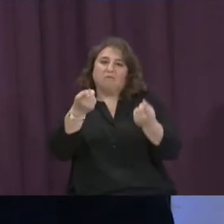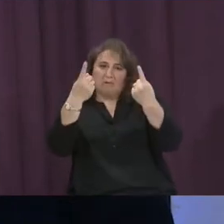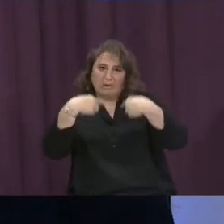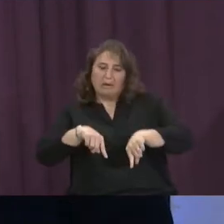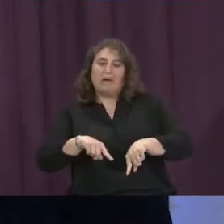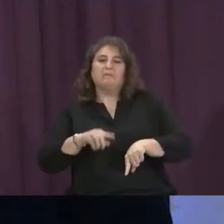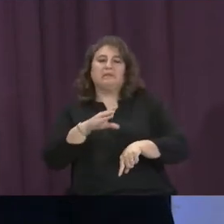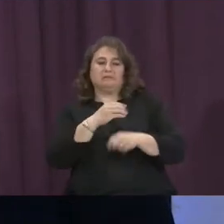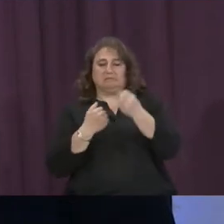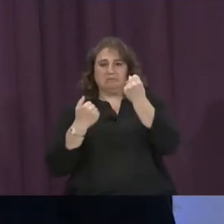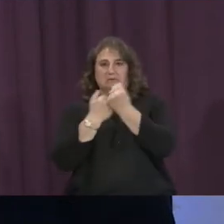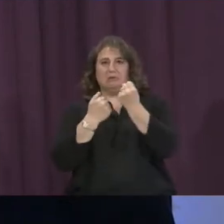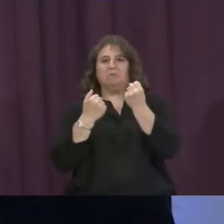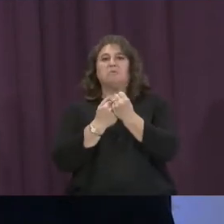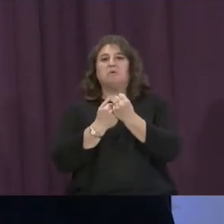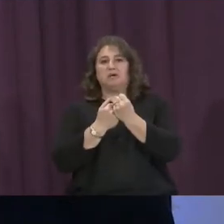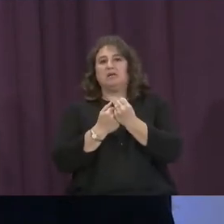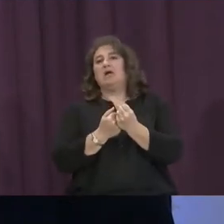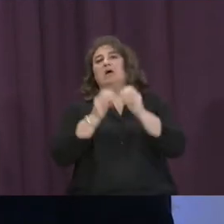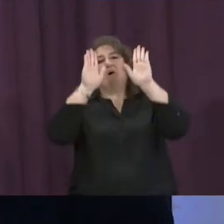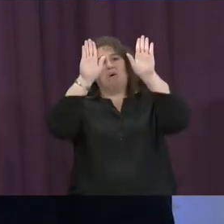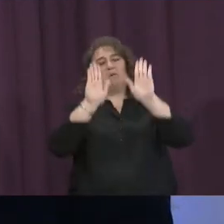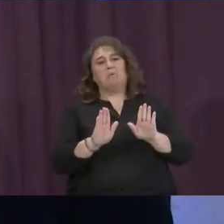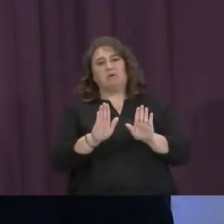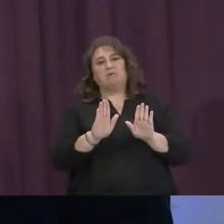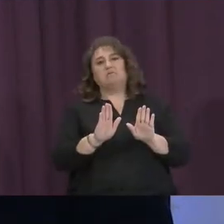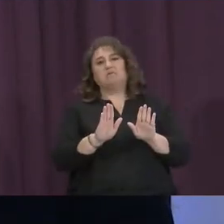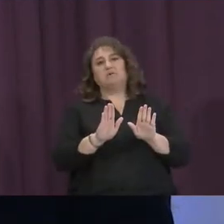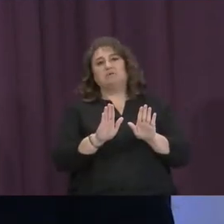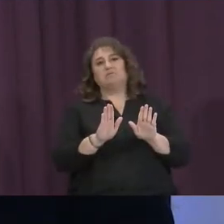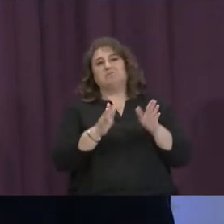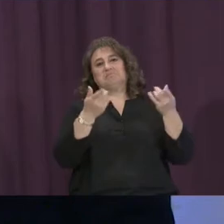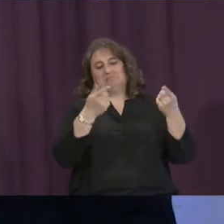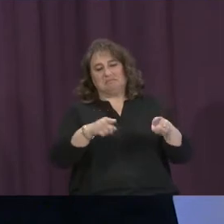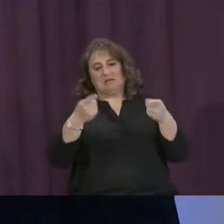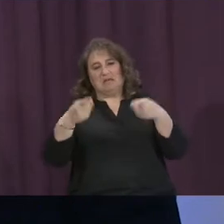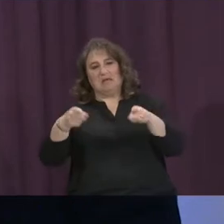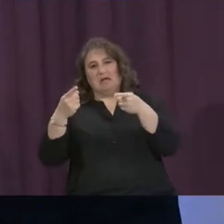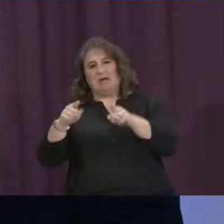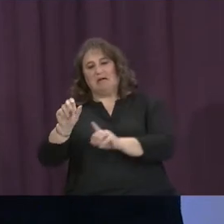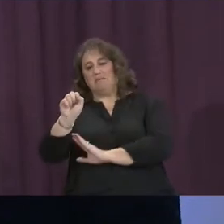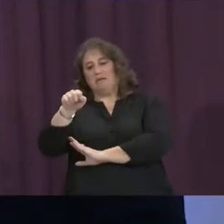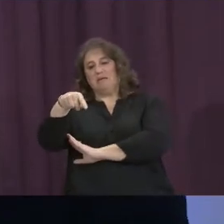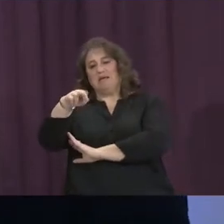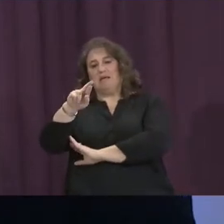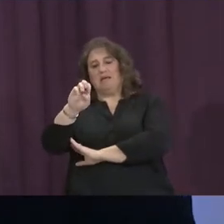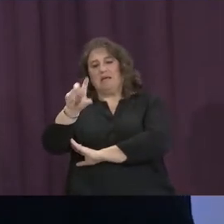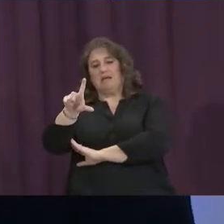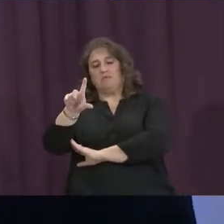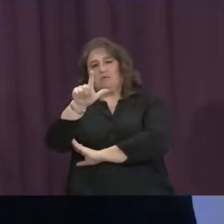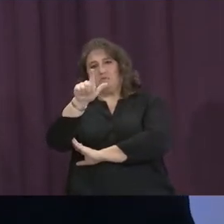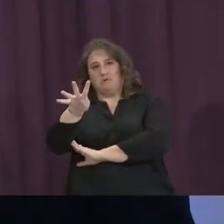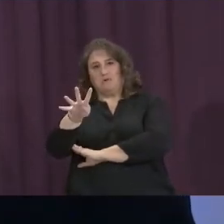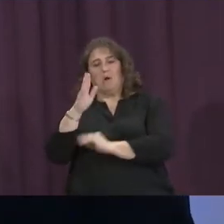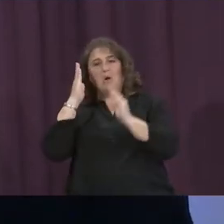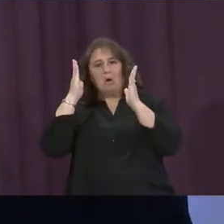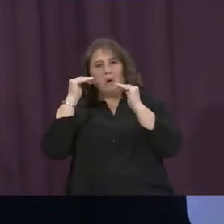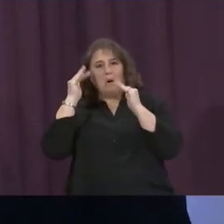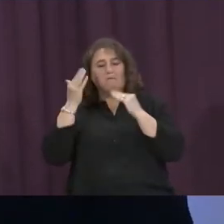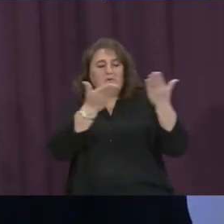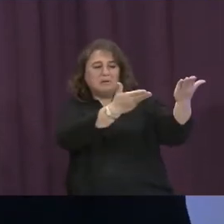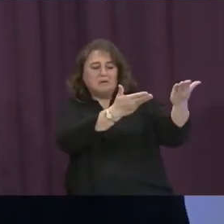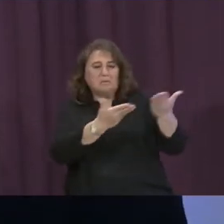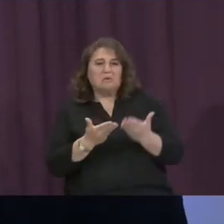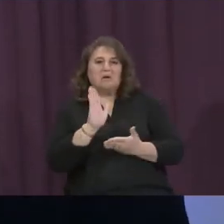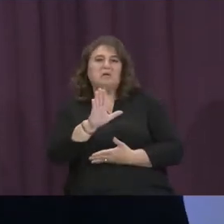supporting another great event. And we hope everybody is able to bring their